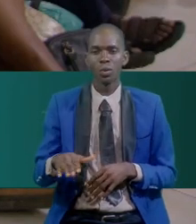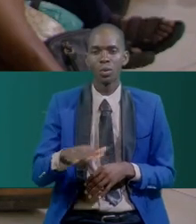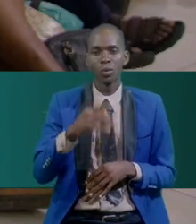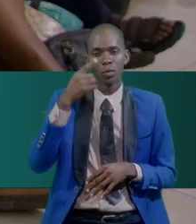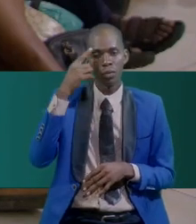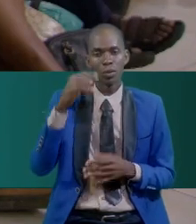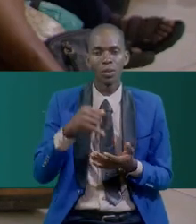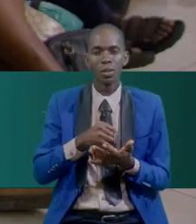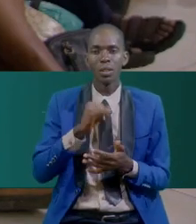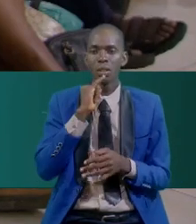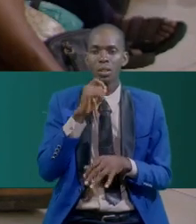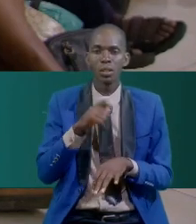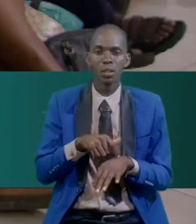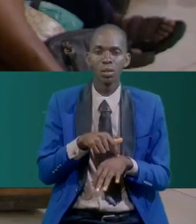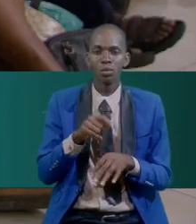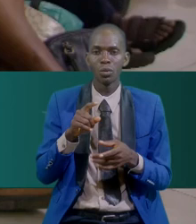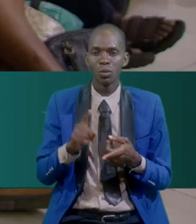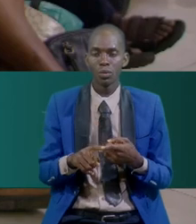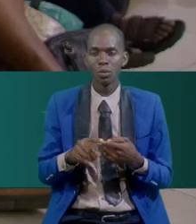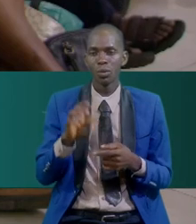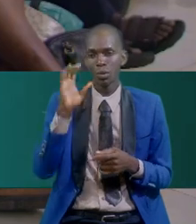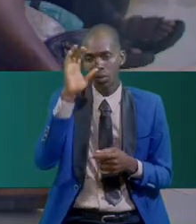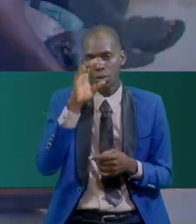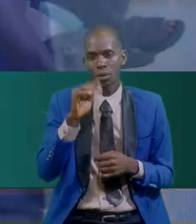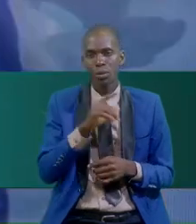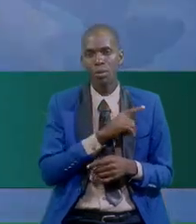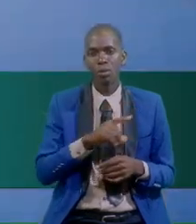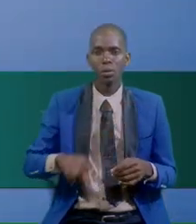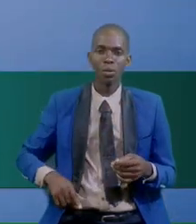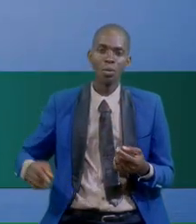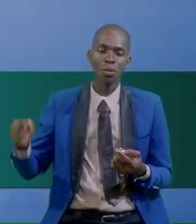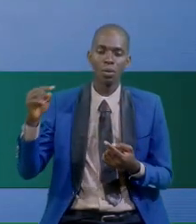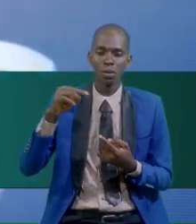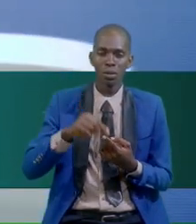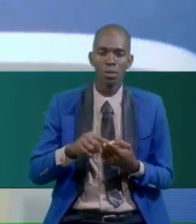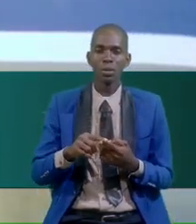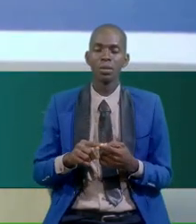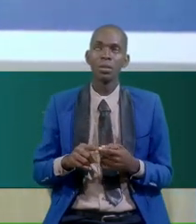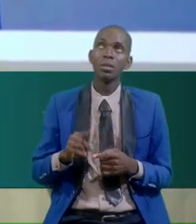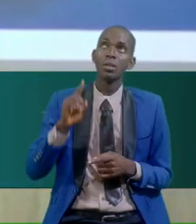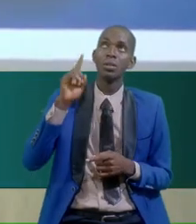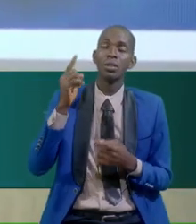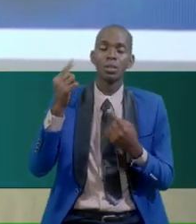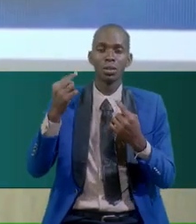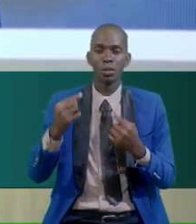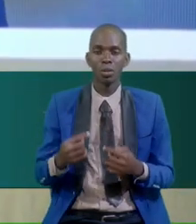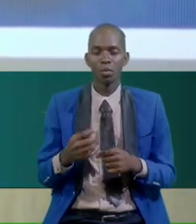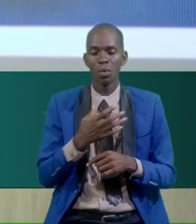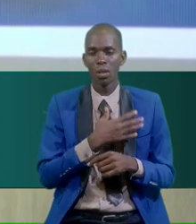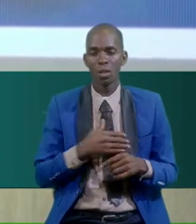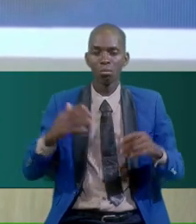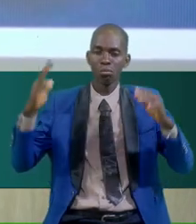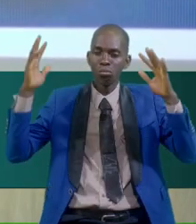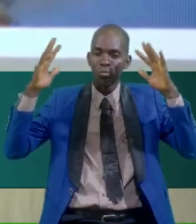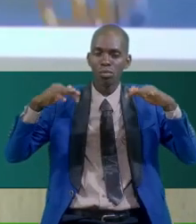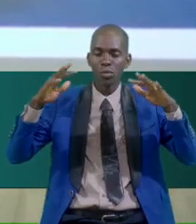to seek the Lord till he come and rain righteousness upon